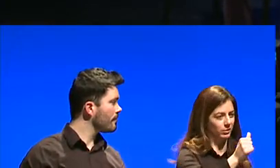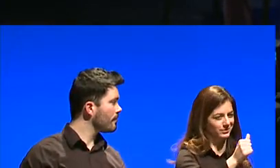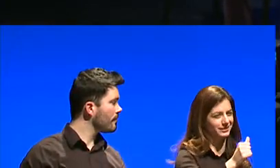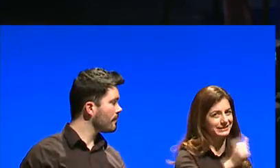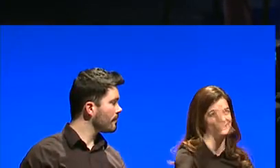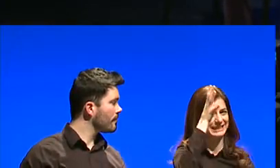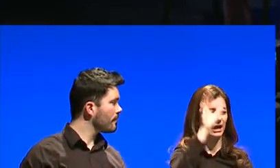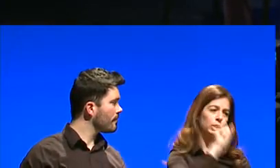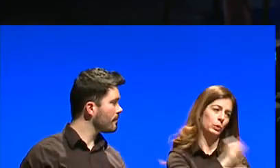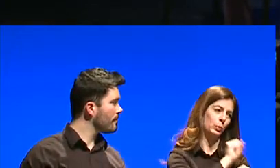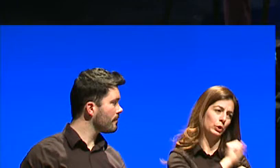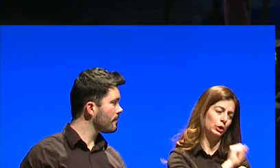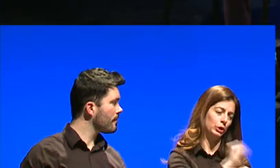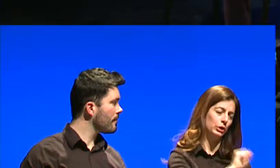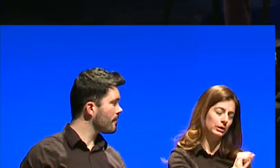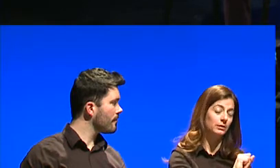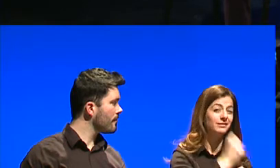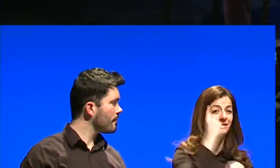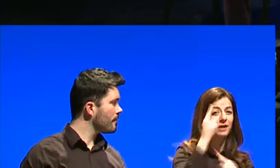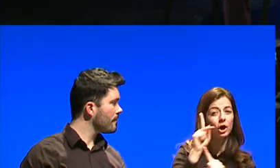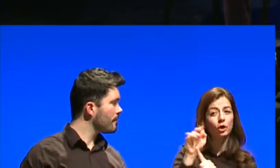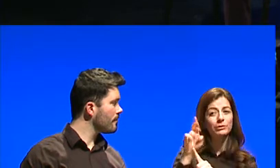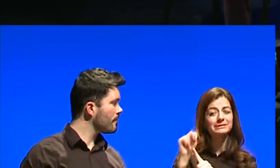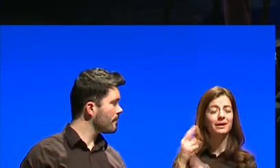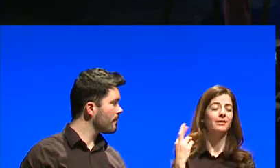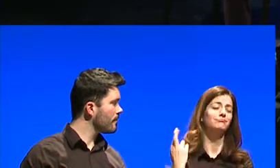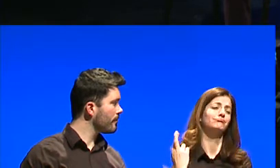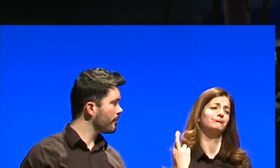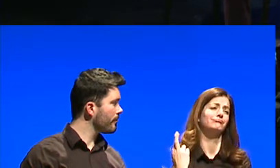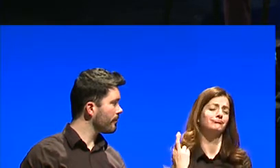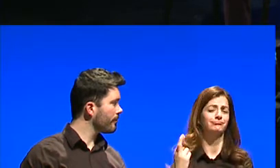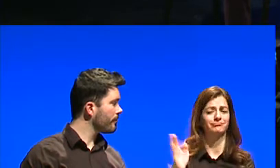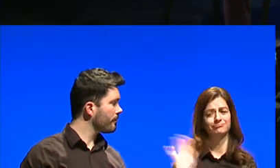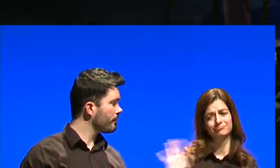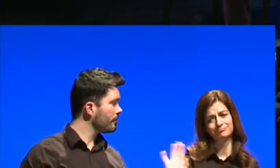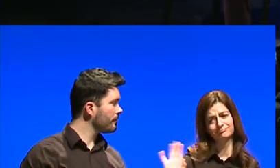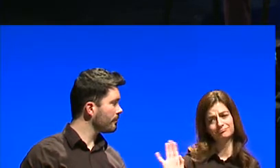Krista, my best friend since kindergarten. Stockbridge